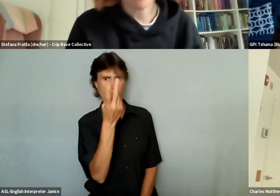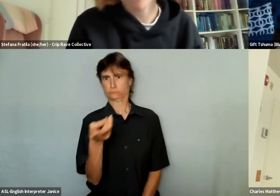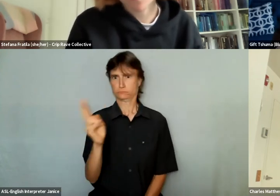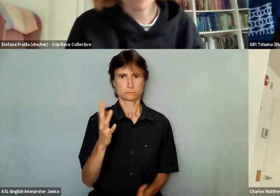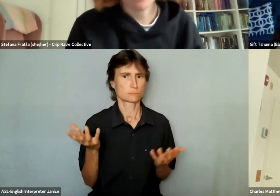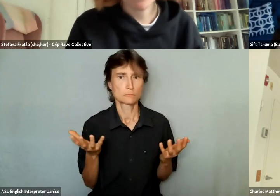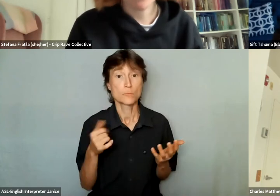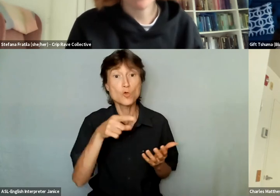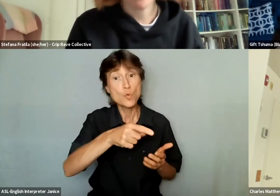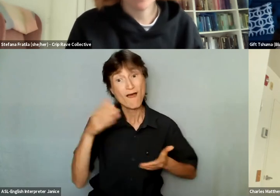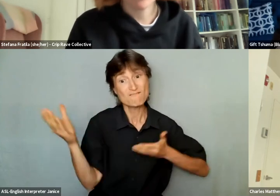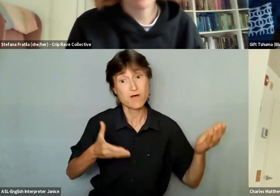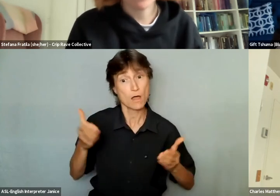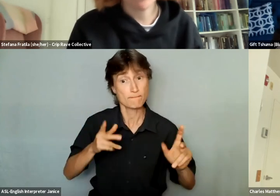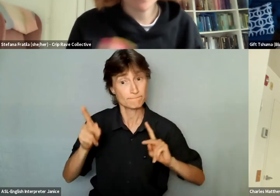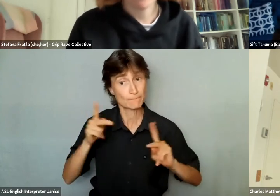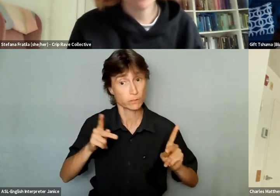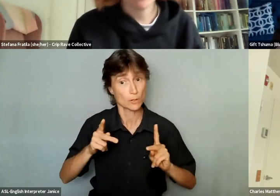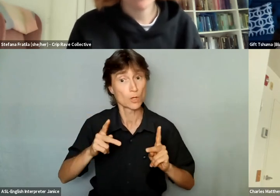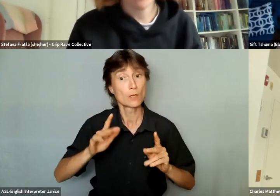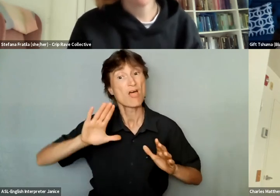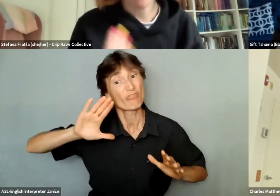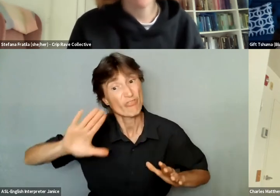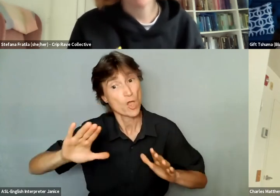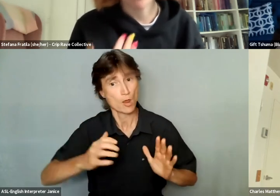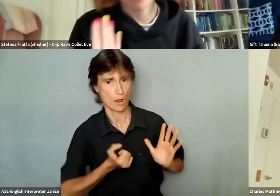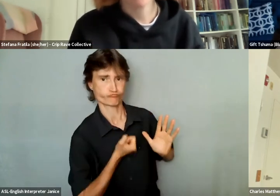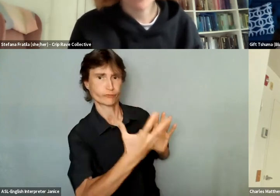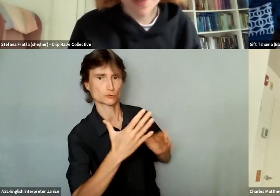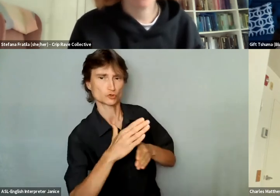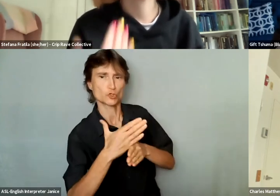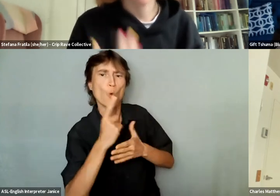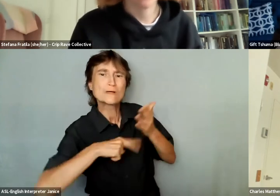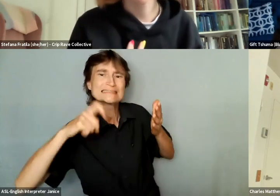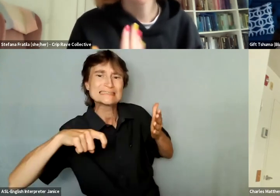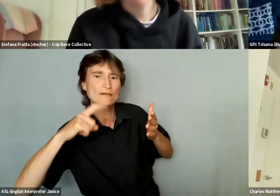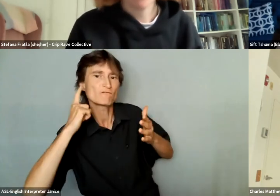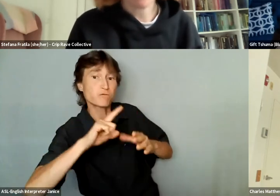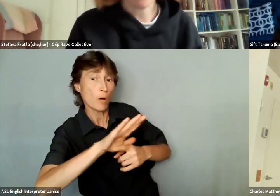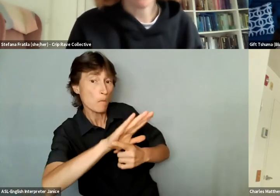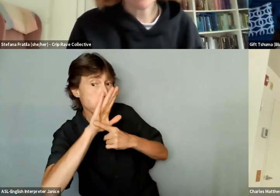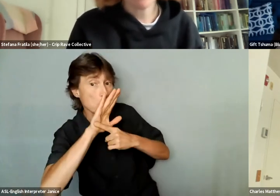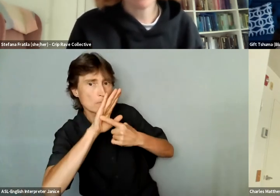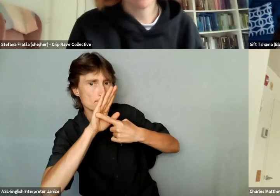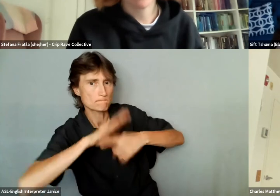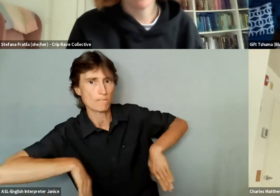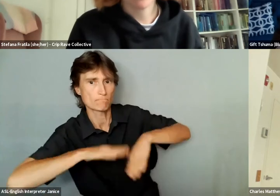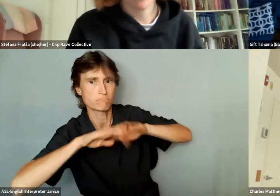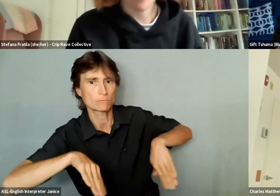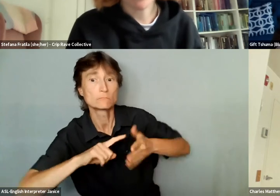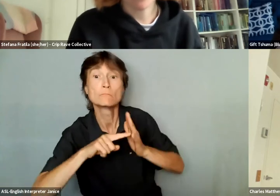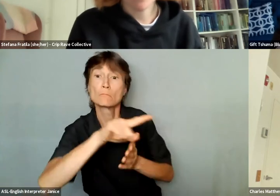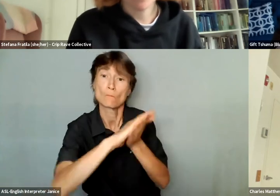I think is like a really good step, because that makes it more easy for you as a host